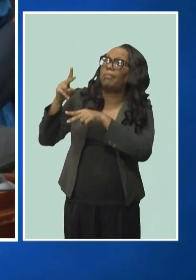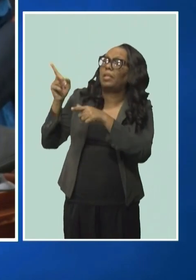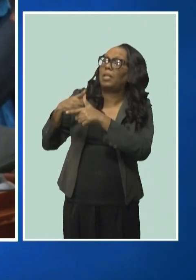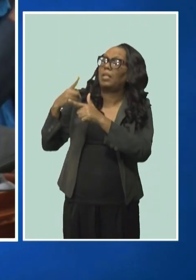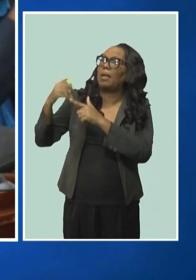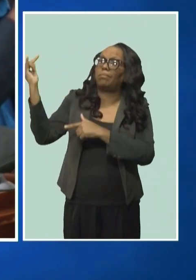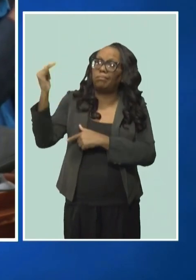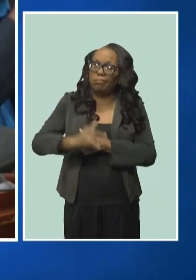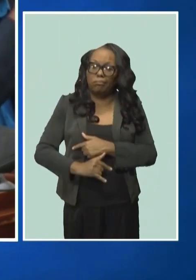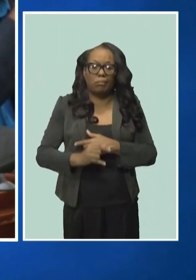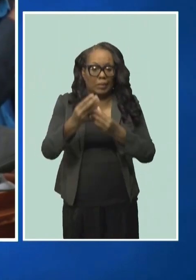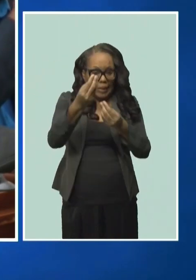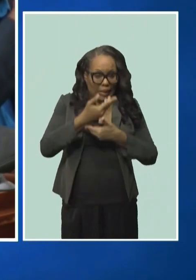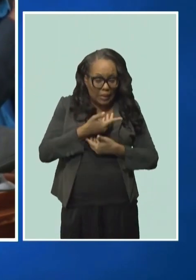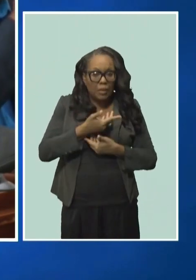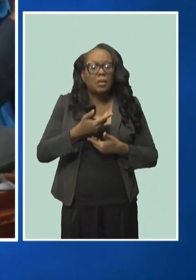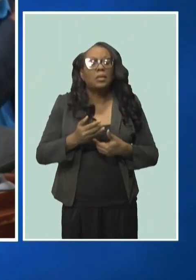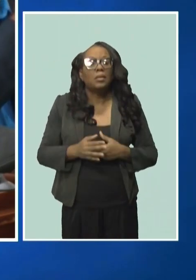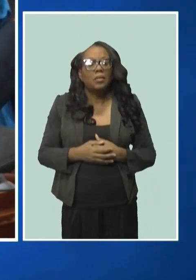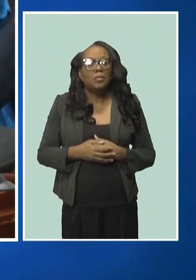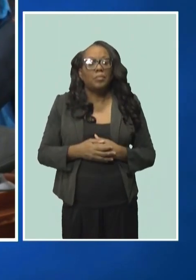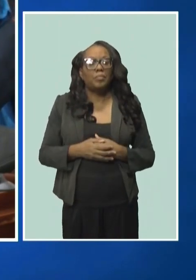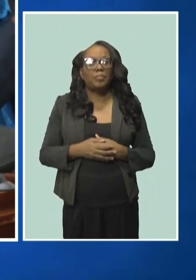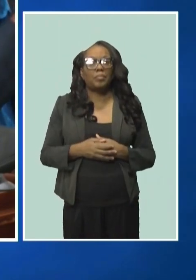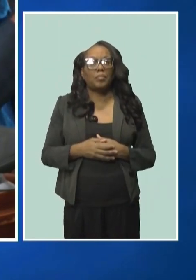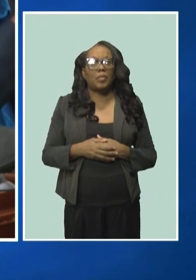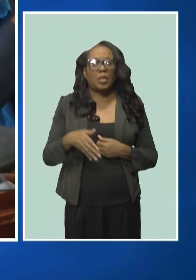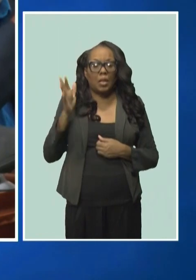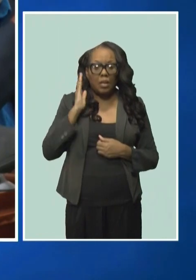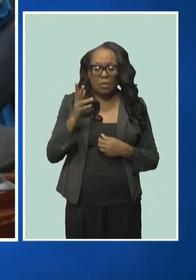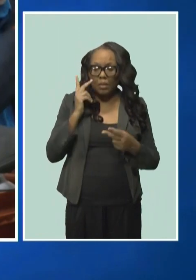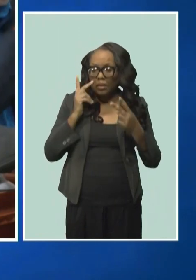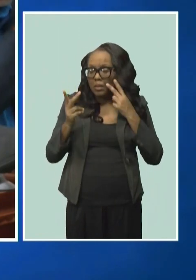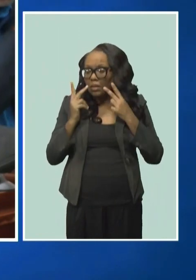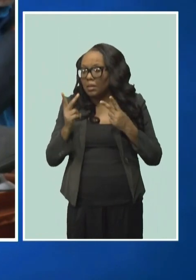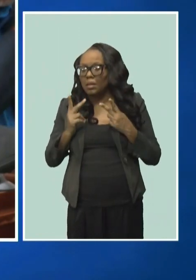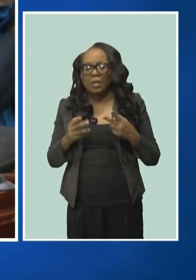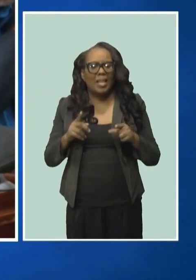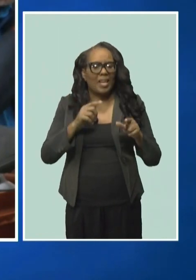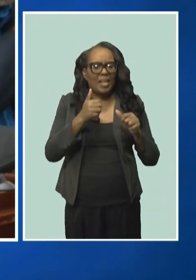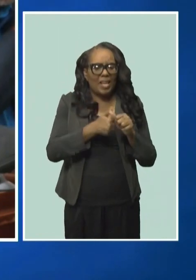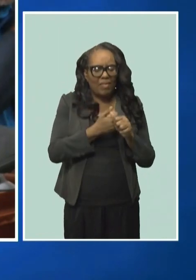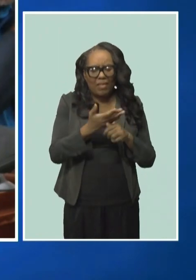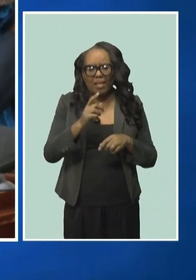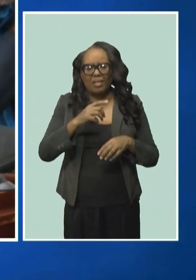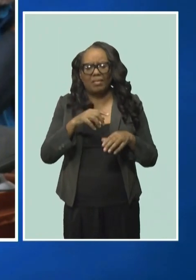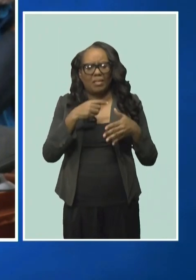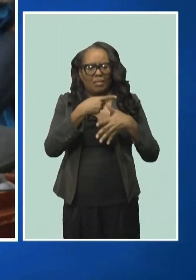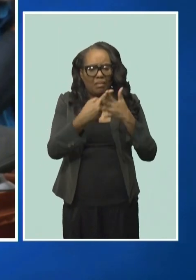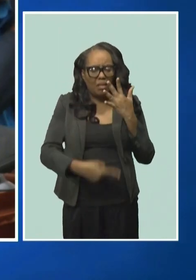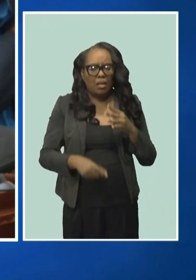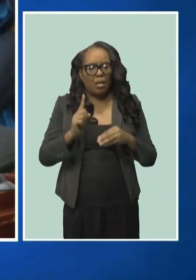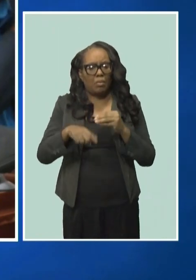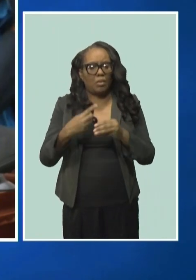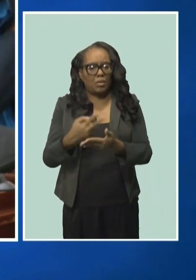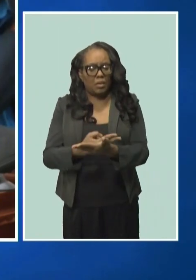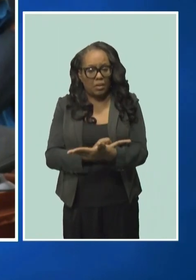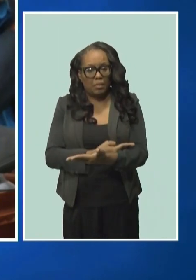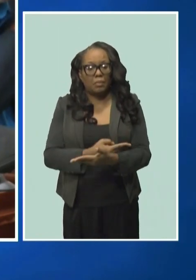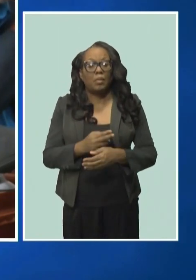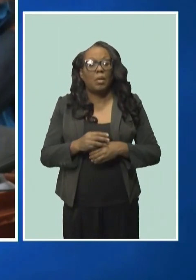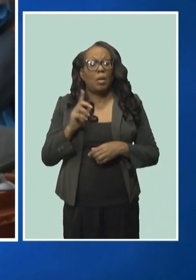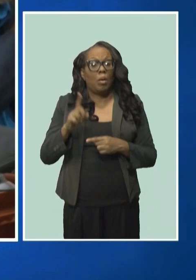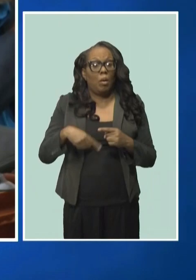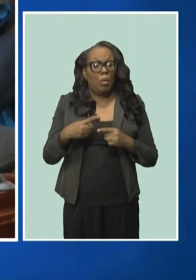me the rate of mortality and those things. He hasn't been able to go because at the time he was